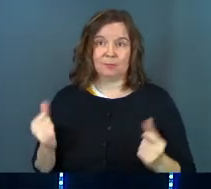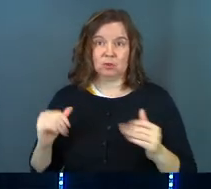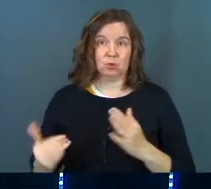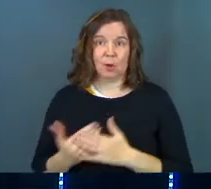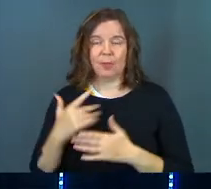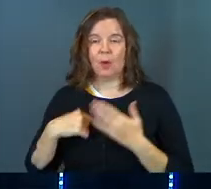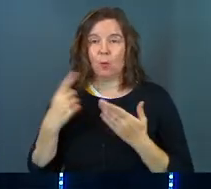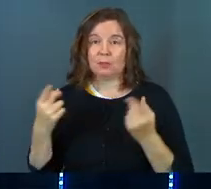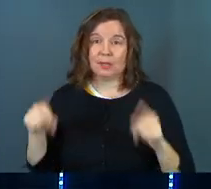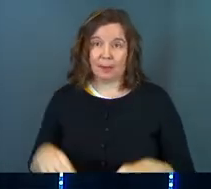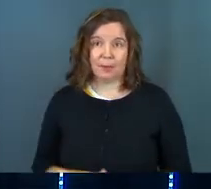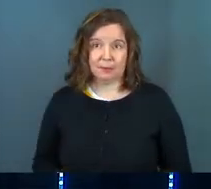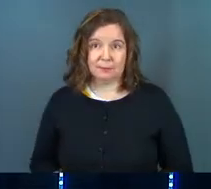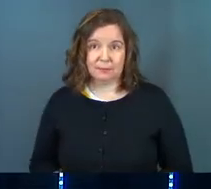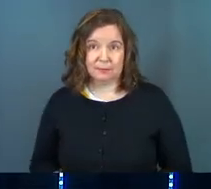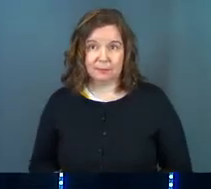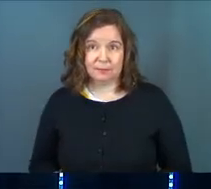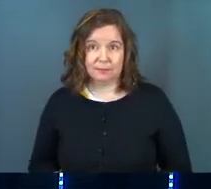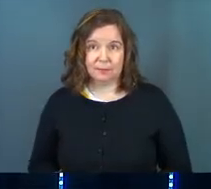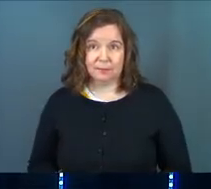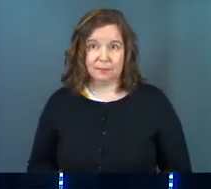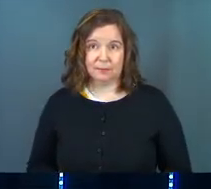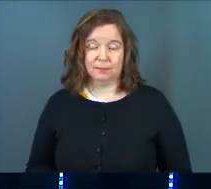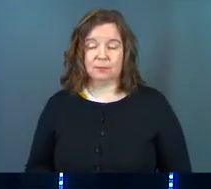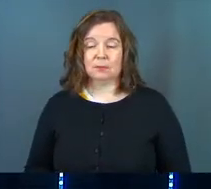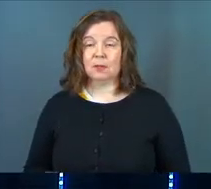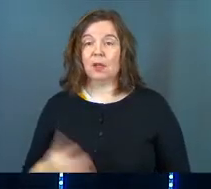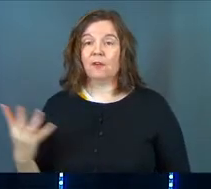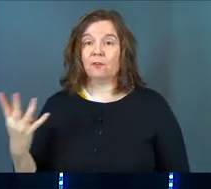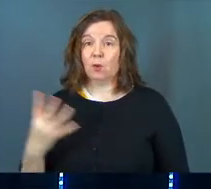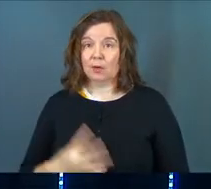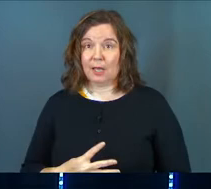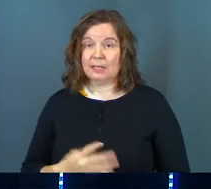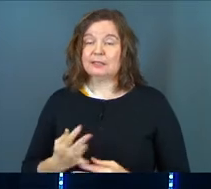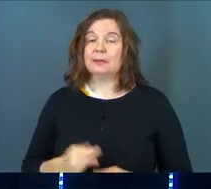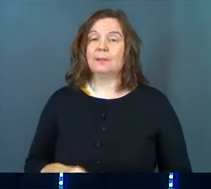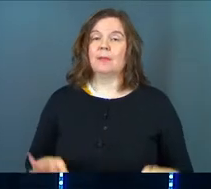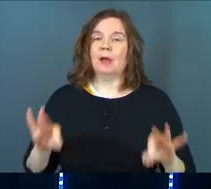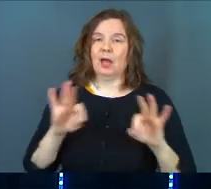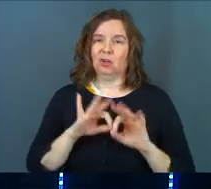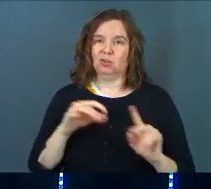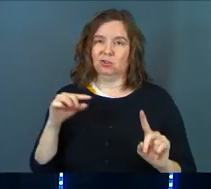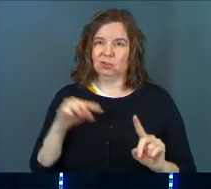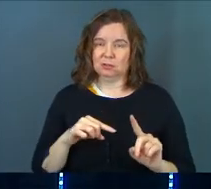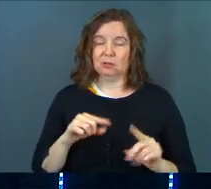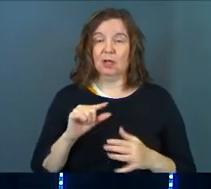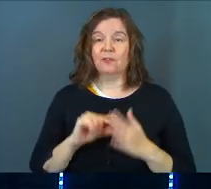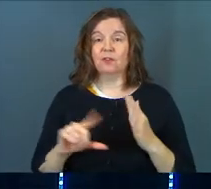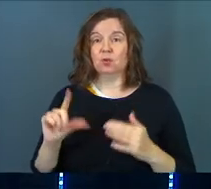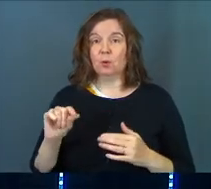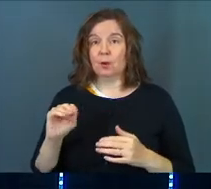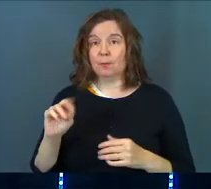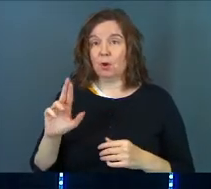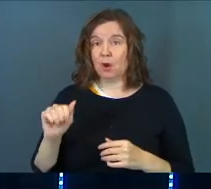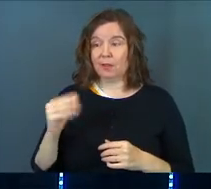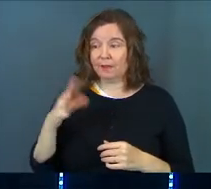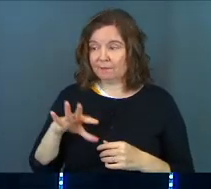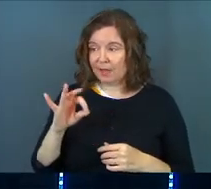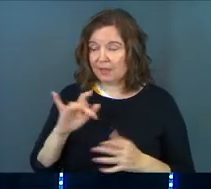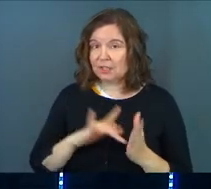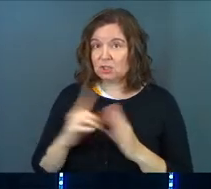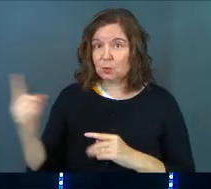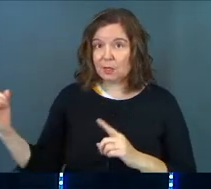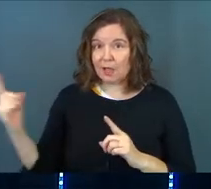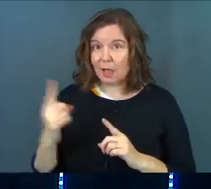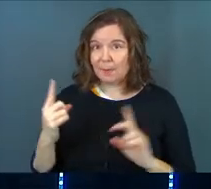scratch. That's what's about to happen. So 4 days matters. Verse 20, when Martha got word that Jesus